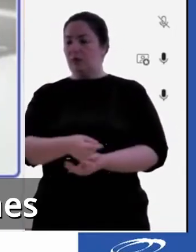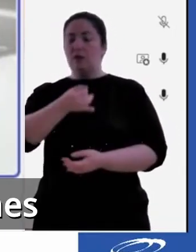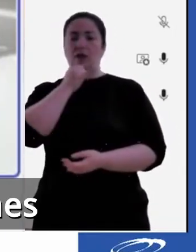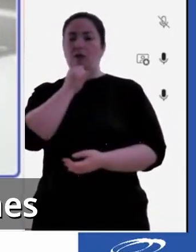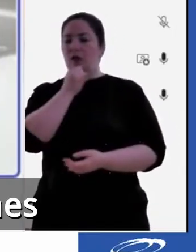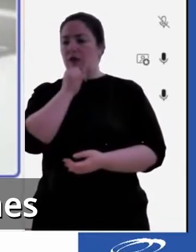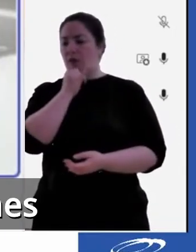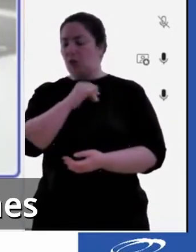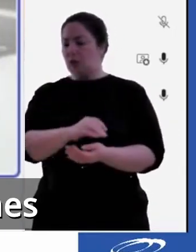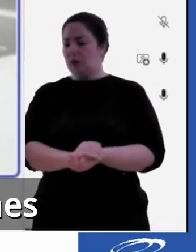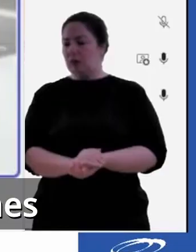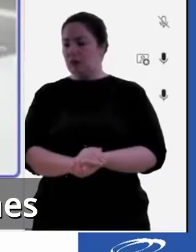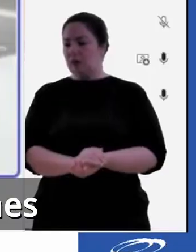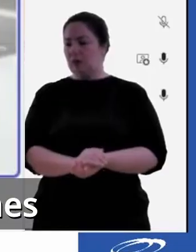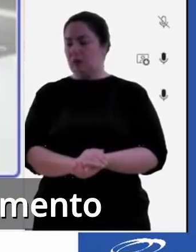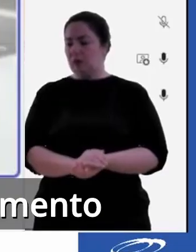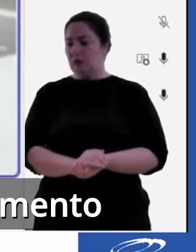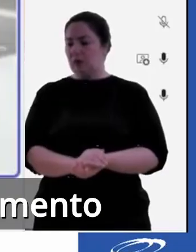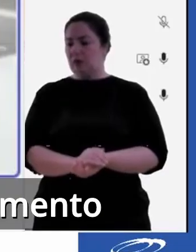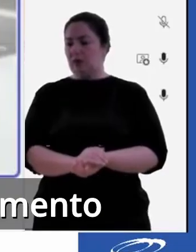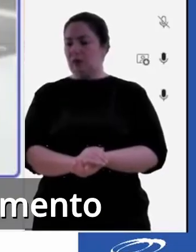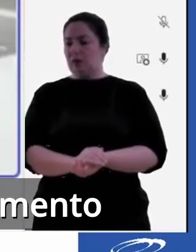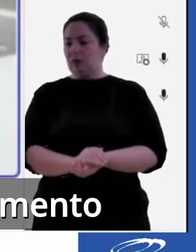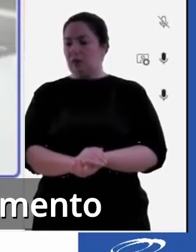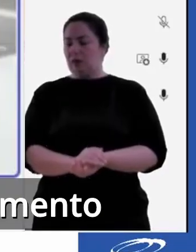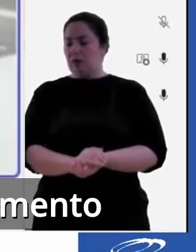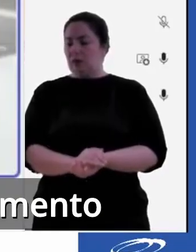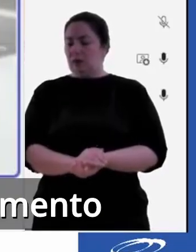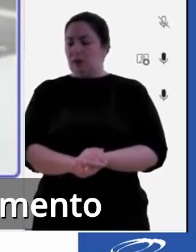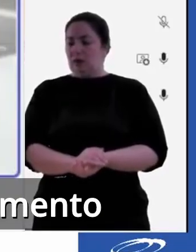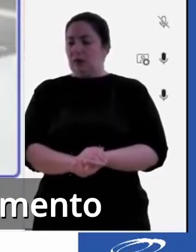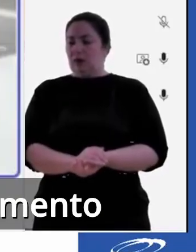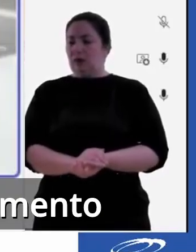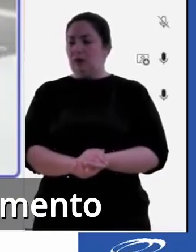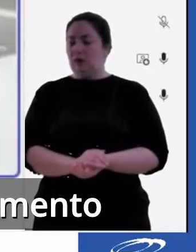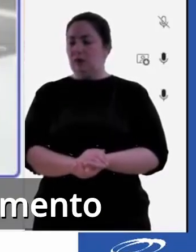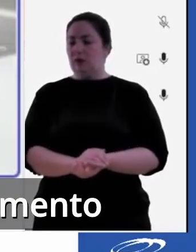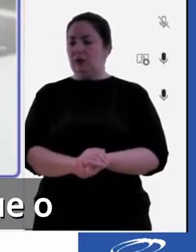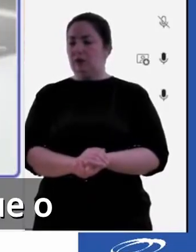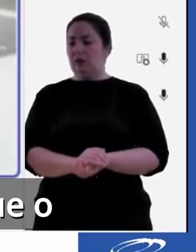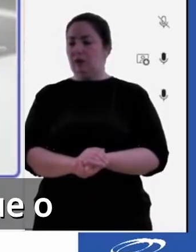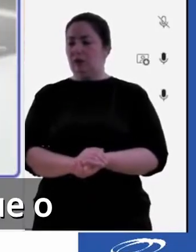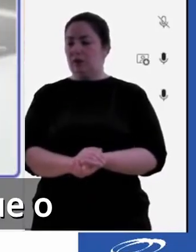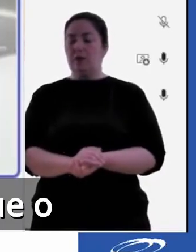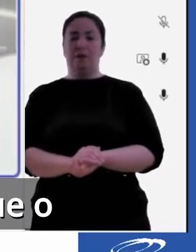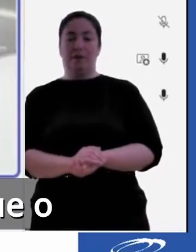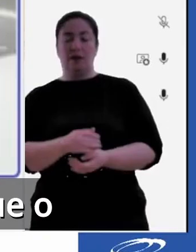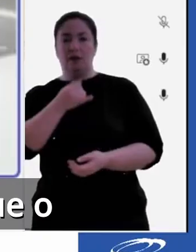16S ribosomal RNA gene. There are other also broad-range genes in bacteria, or metagenomic